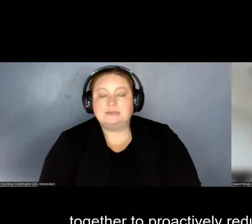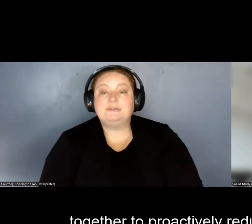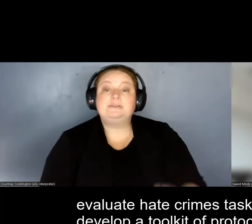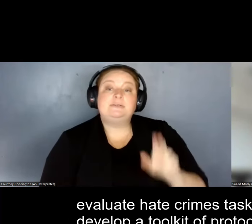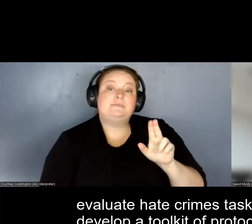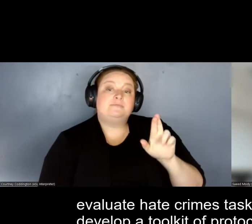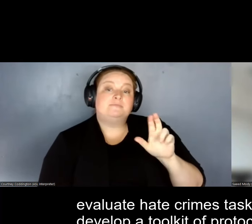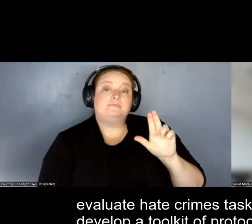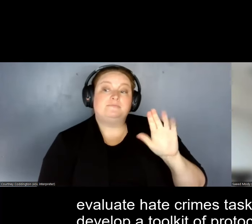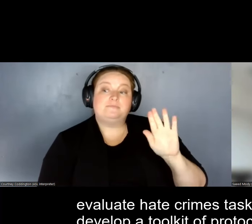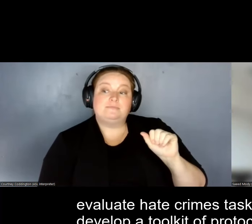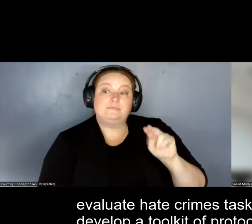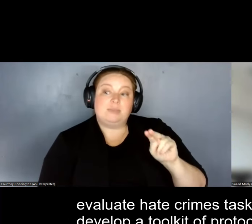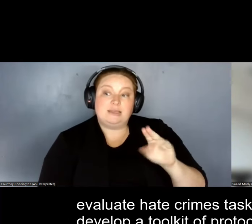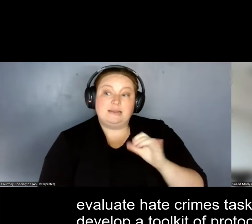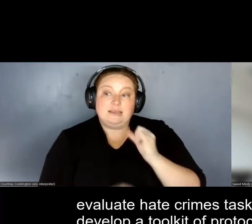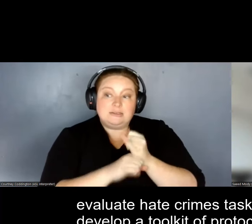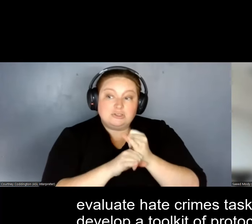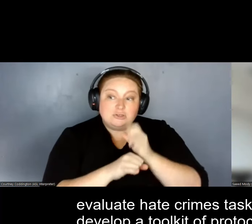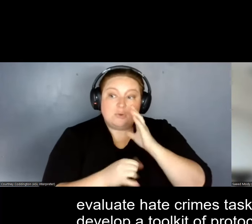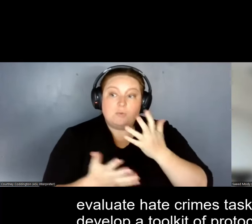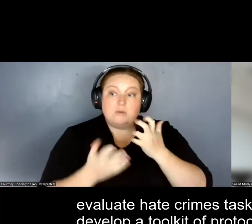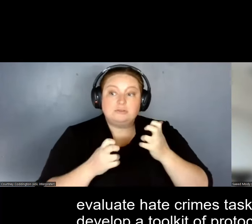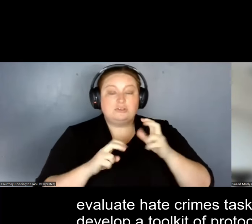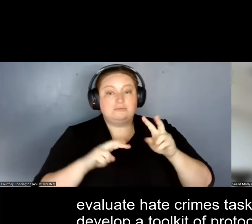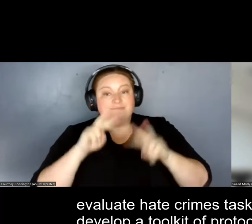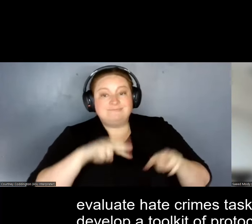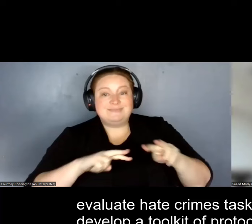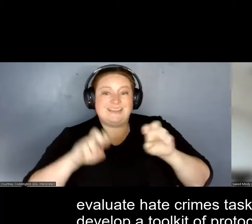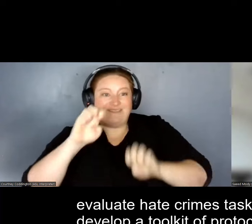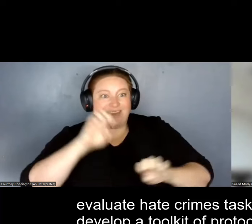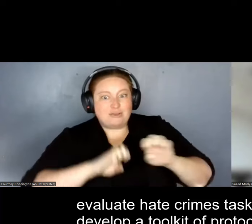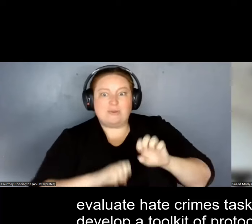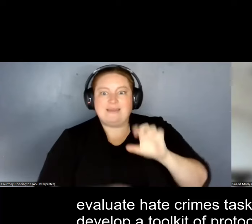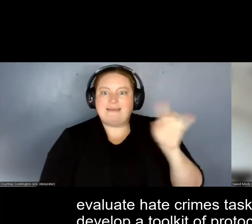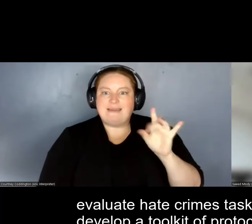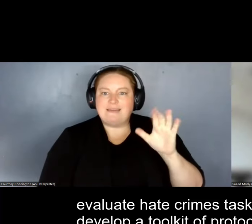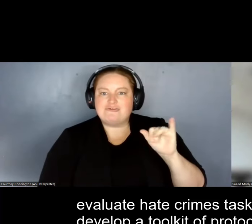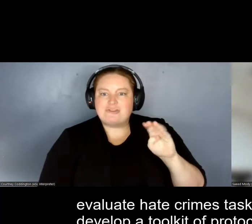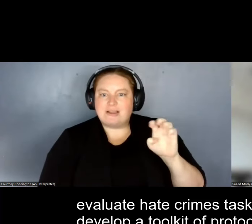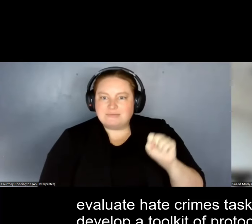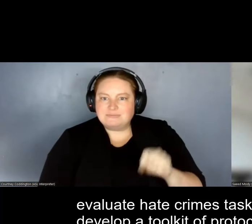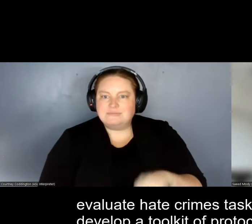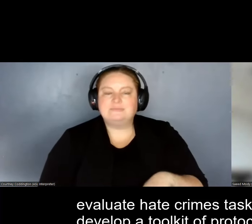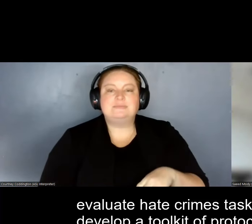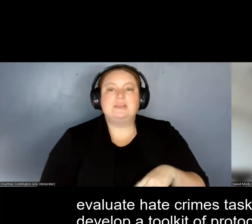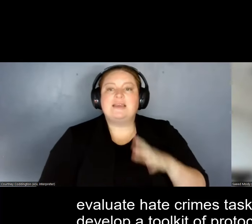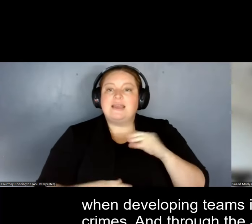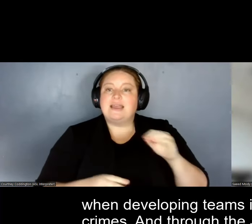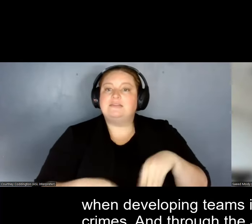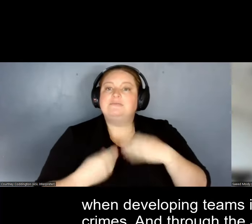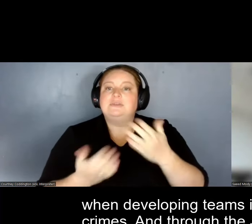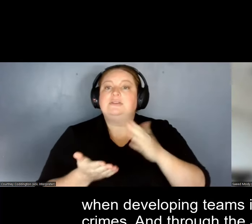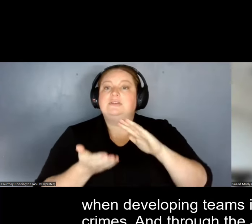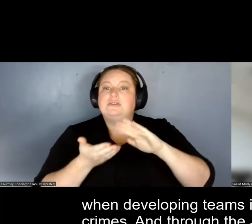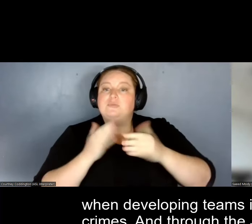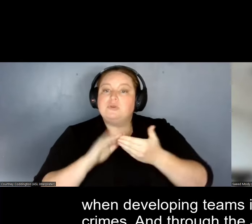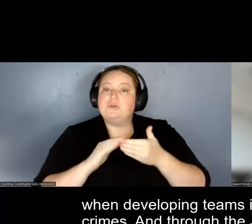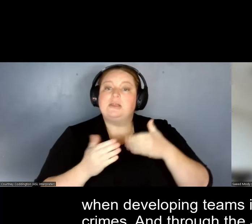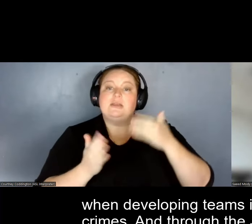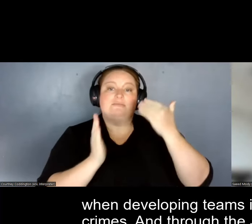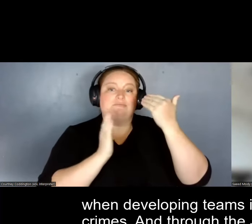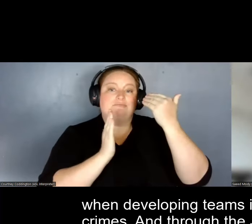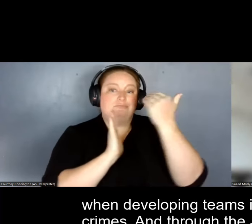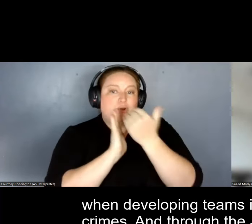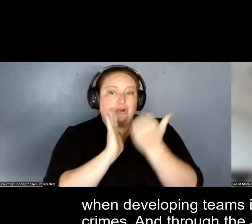research grant to evaluate hate crimes task forces and will develop a toolkit of protocols for communities to consider when developing